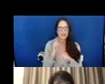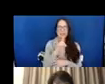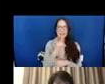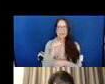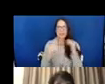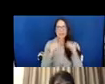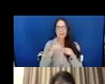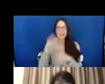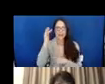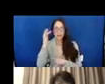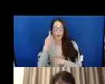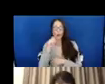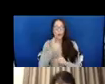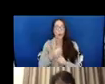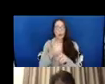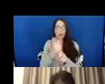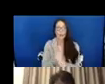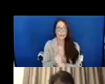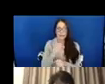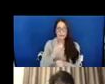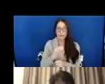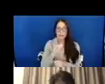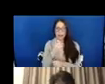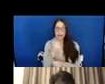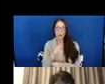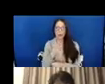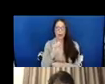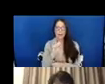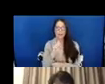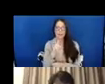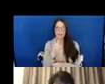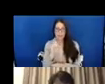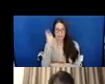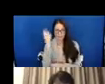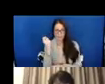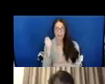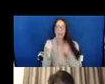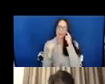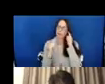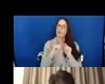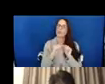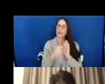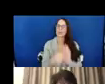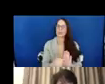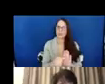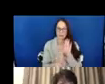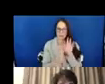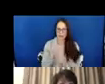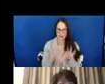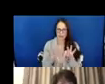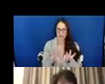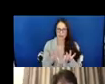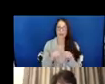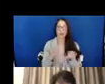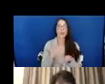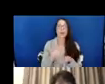SSI and or SSDI to exemplify these harms. To do so, I'll draw from